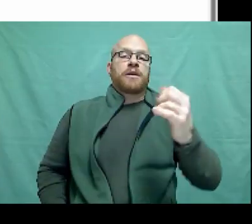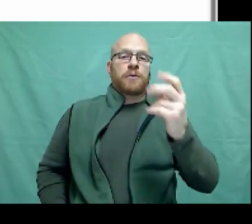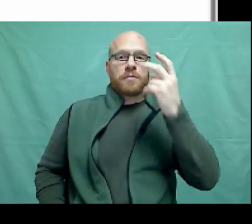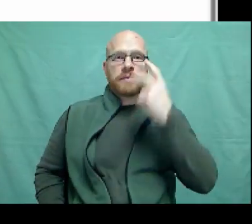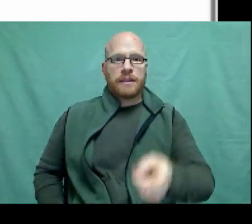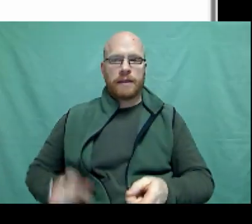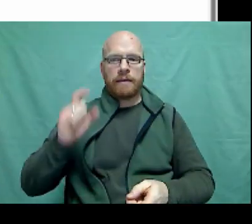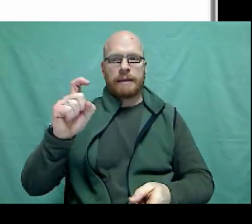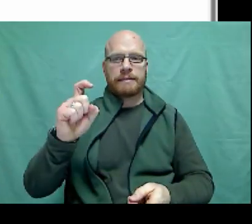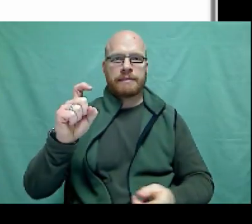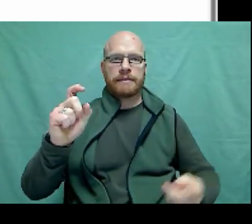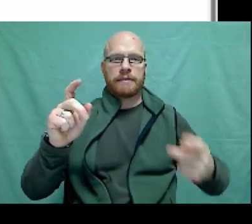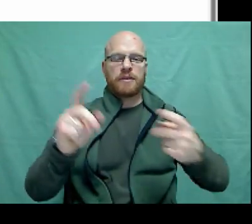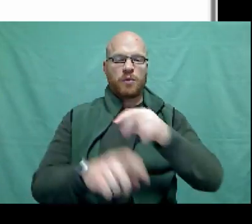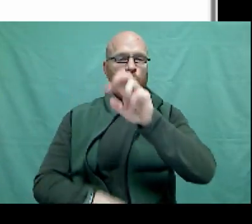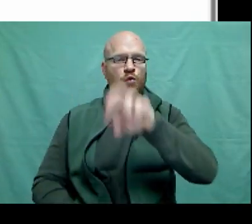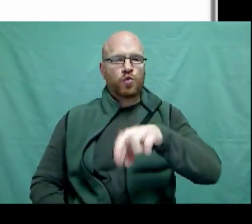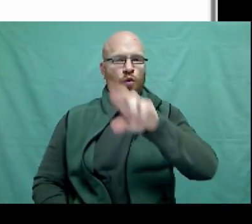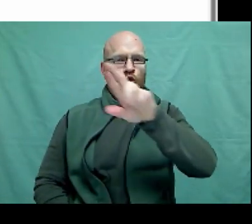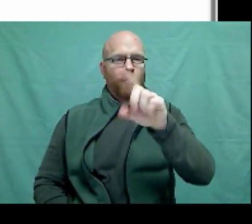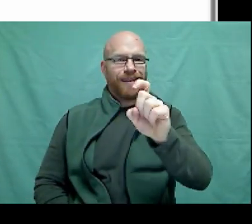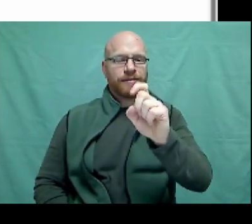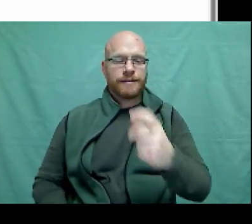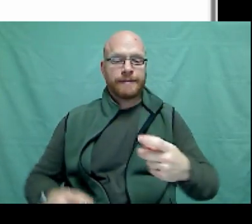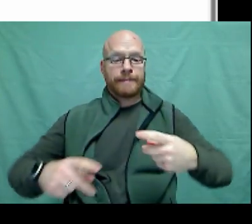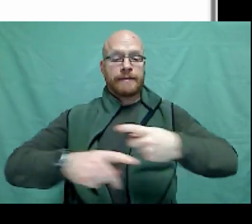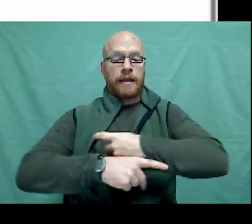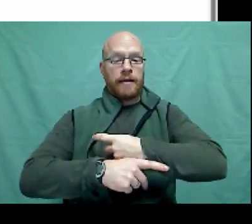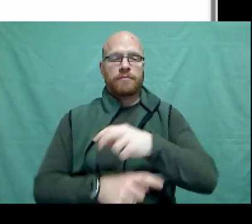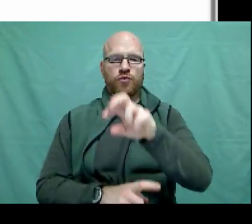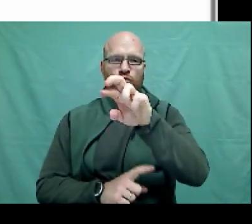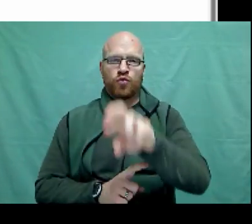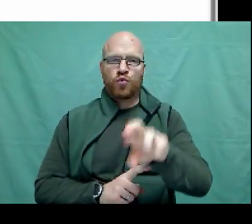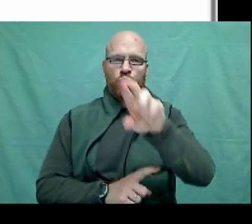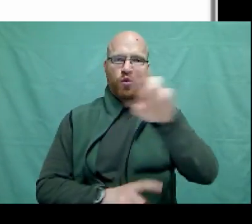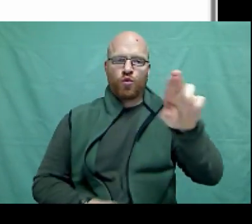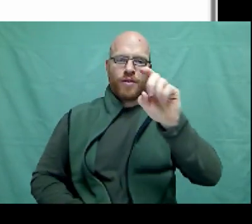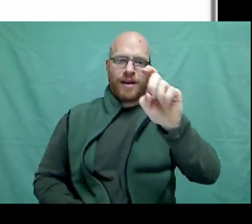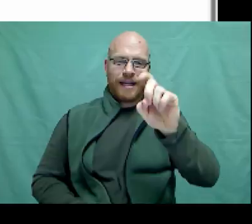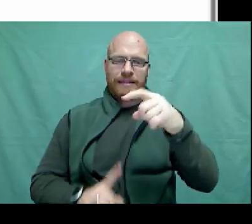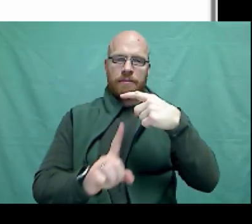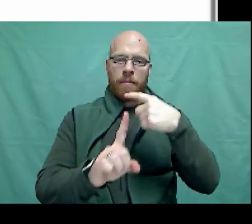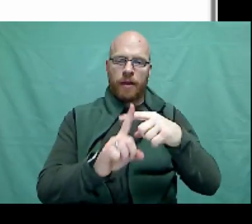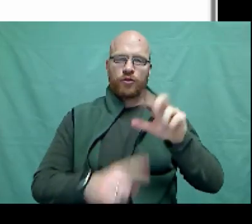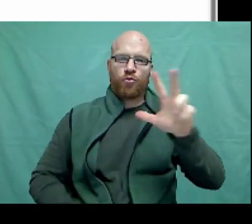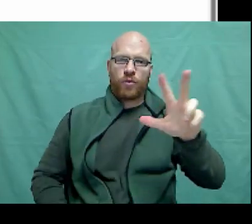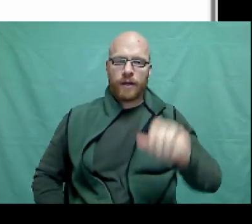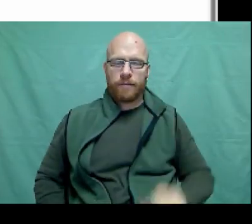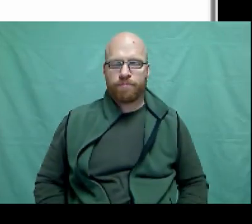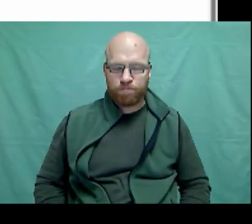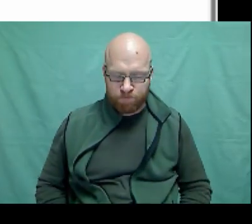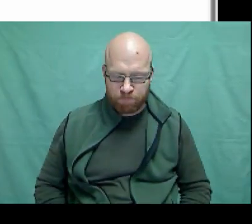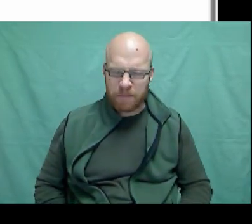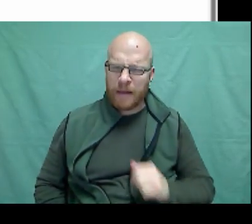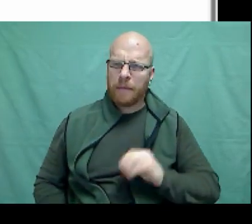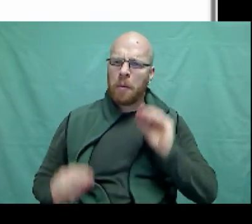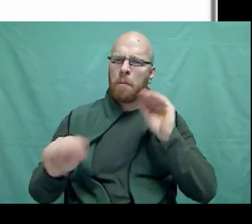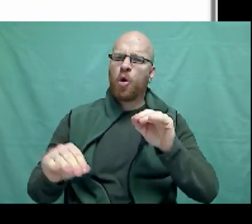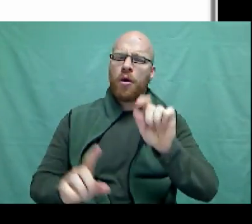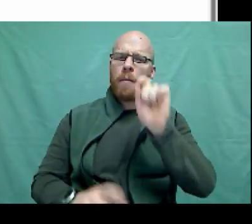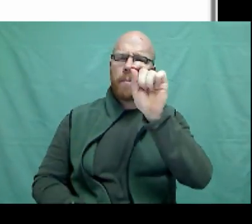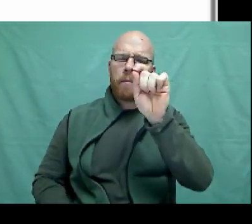Okay, now we have the square root of x times the square root of the quantity x plus 3.